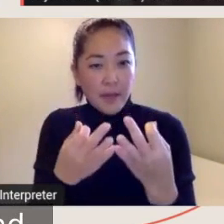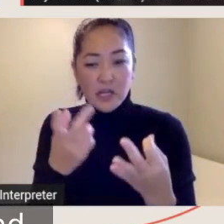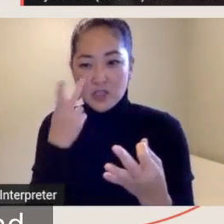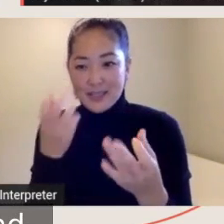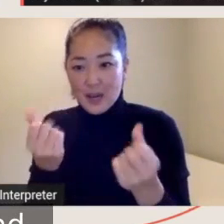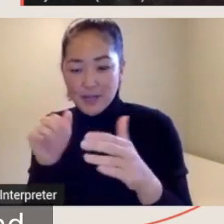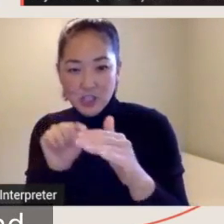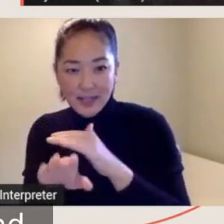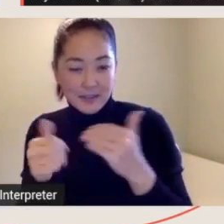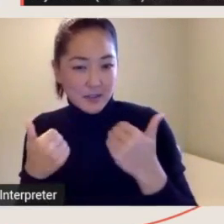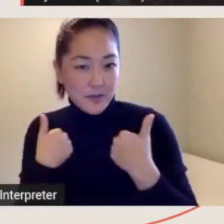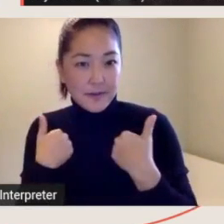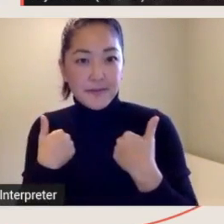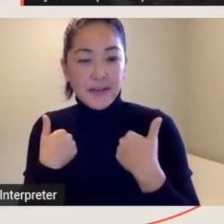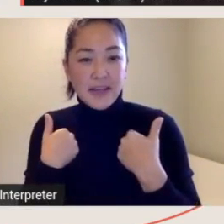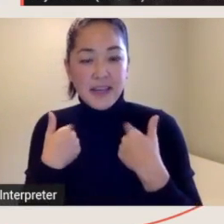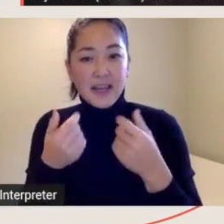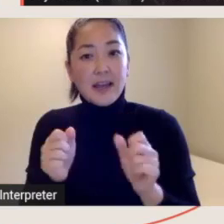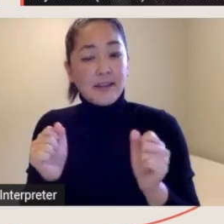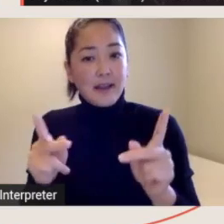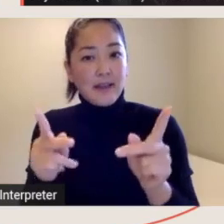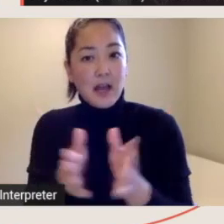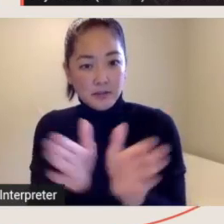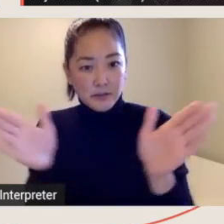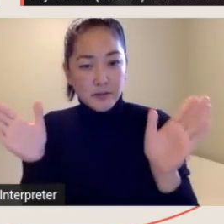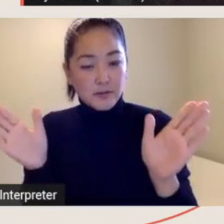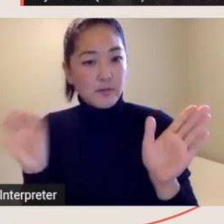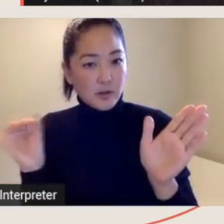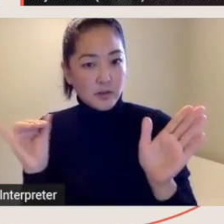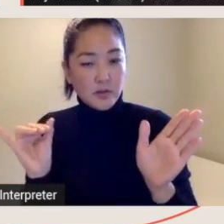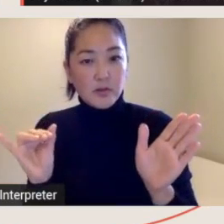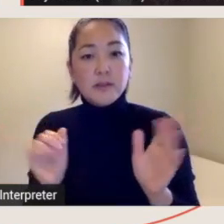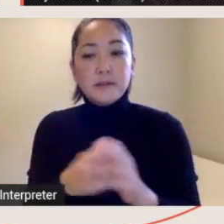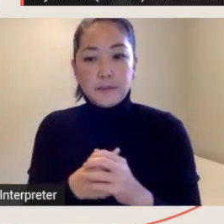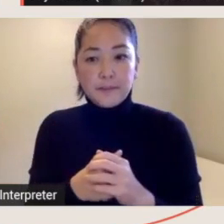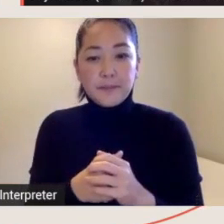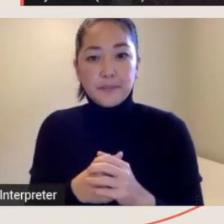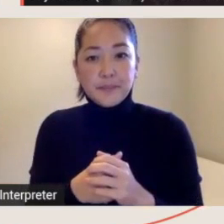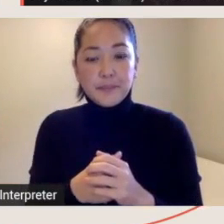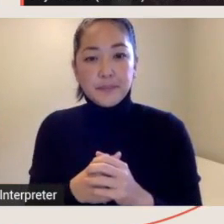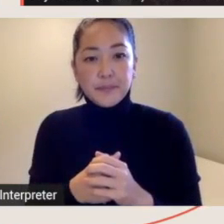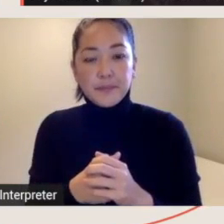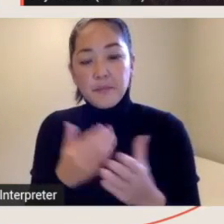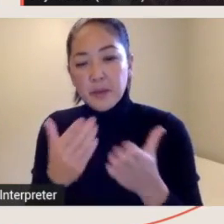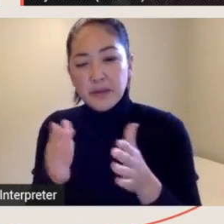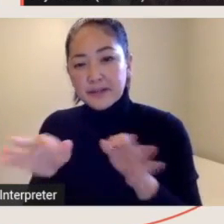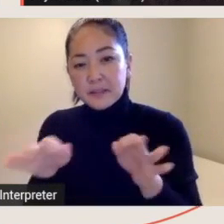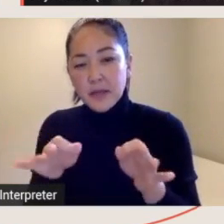access and intimacy you have with them. So maybe talk a little bit about that style and what brought you to that decision.